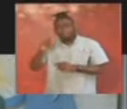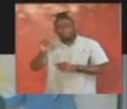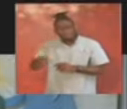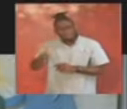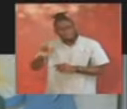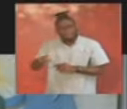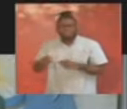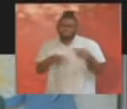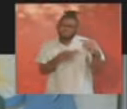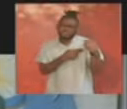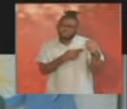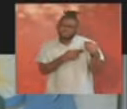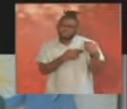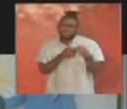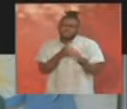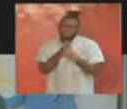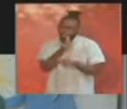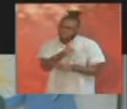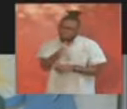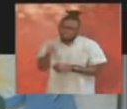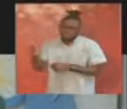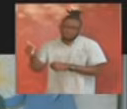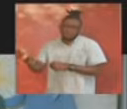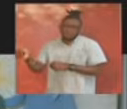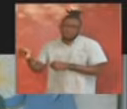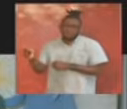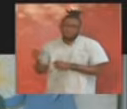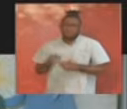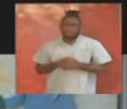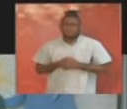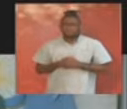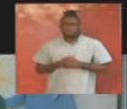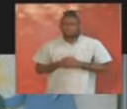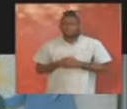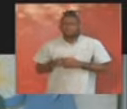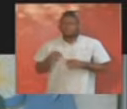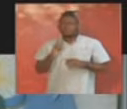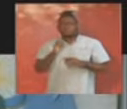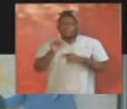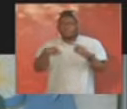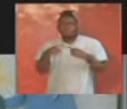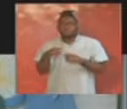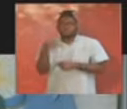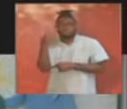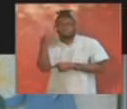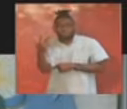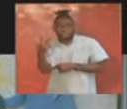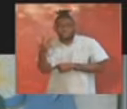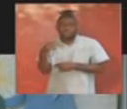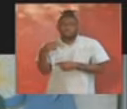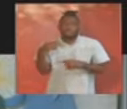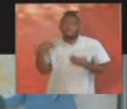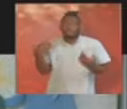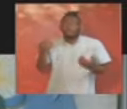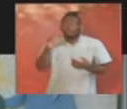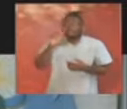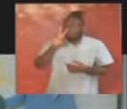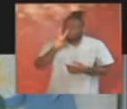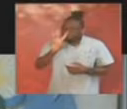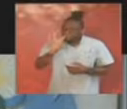this fight, that we have been preaching the 3 W's: wear your mask properly over your nose and